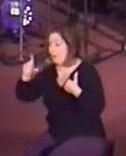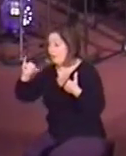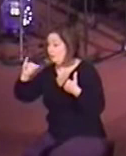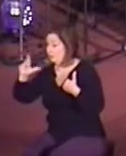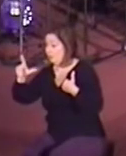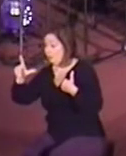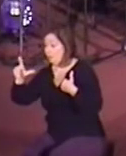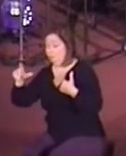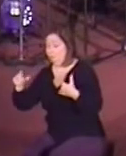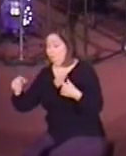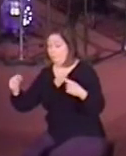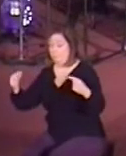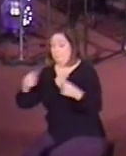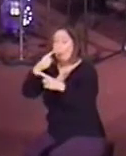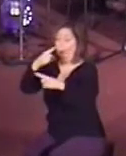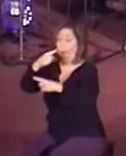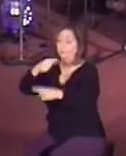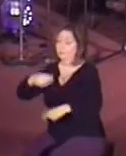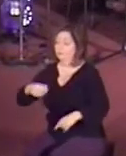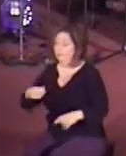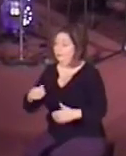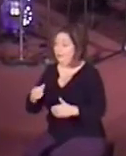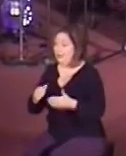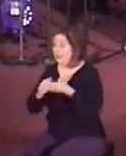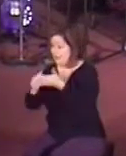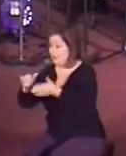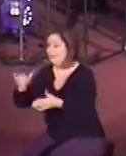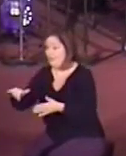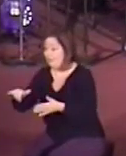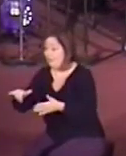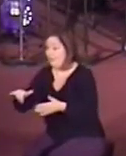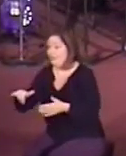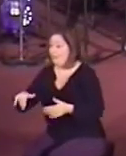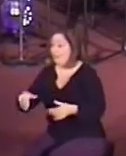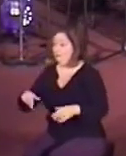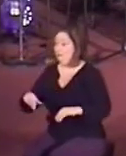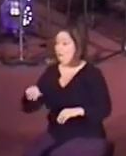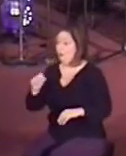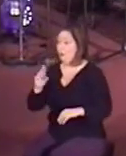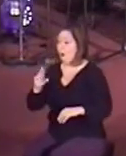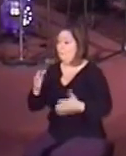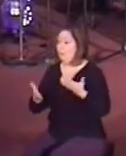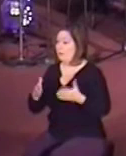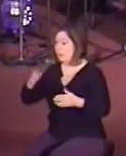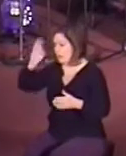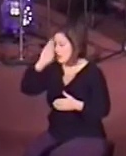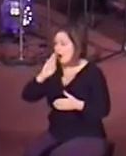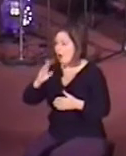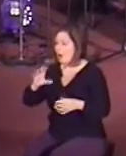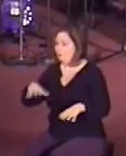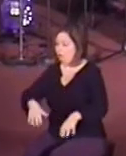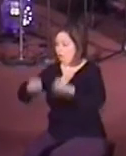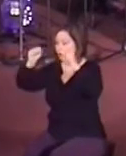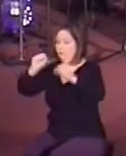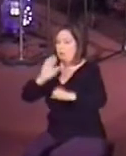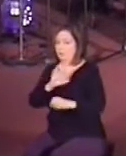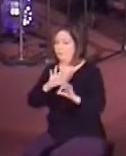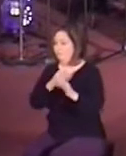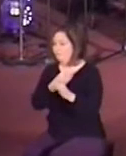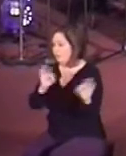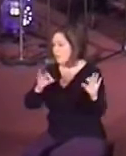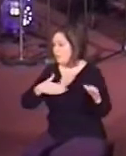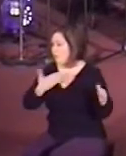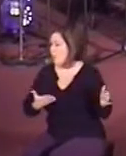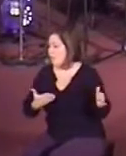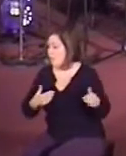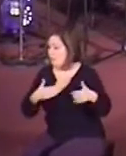chemical misfires and that was leading up for that year. Maybe God straight up overrode his free will and just gave him a disease by allowing